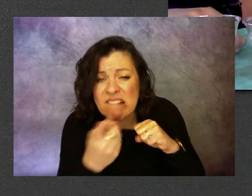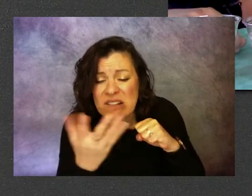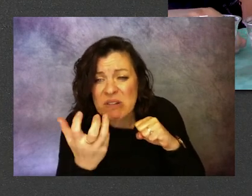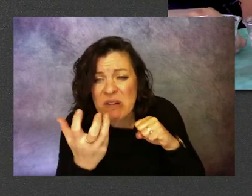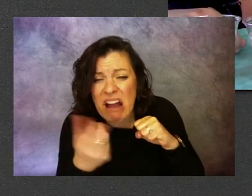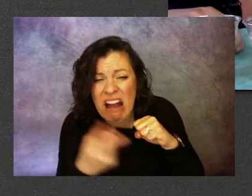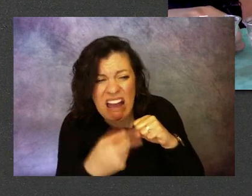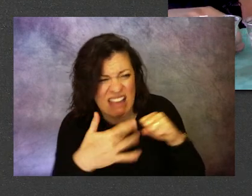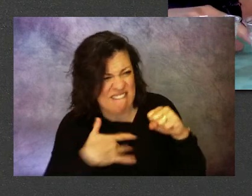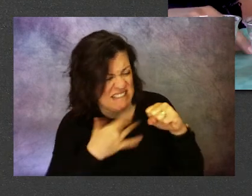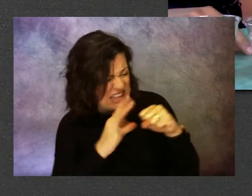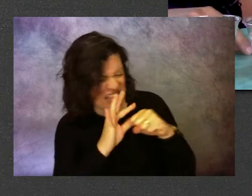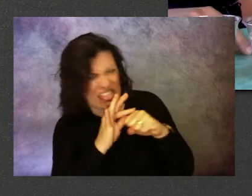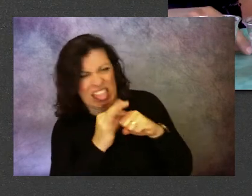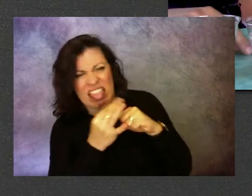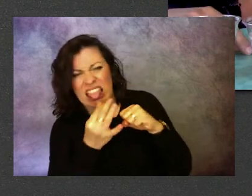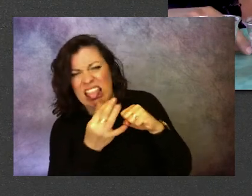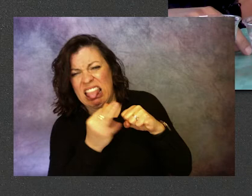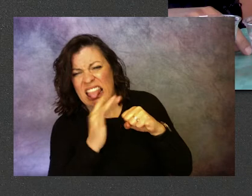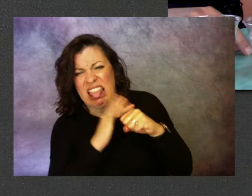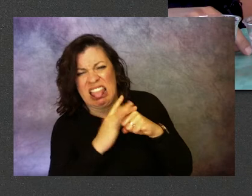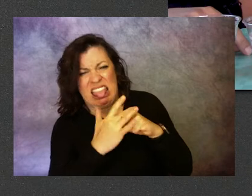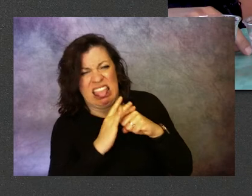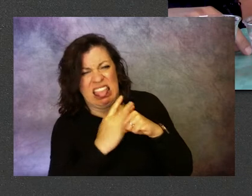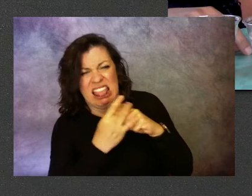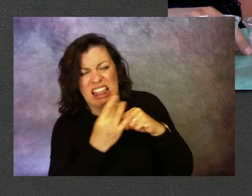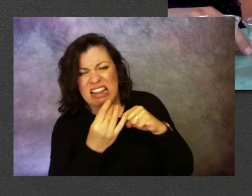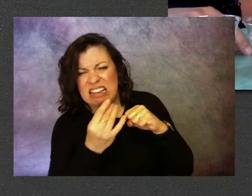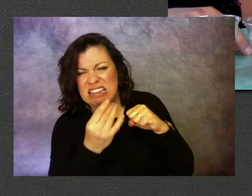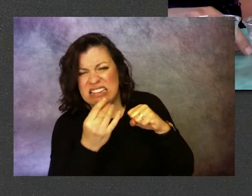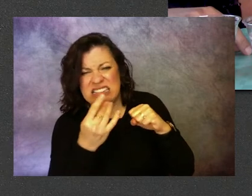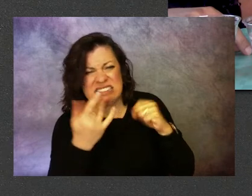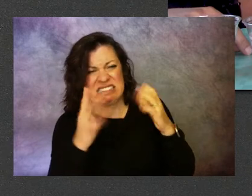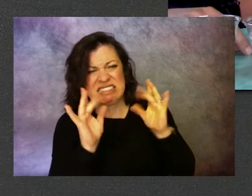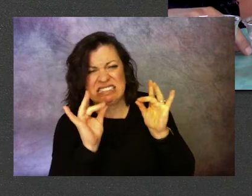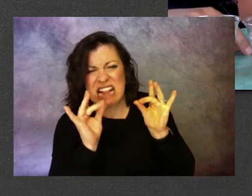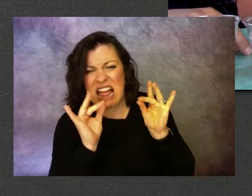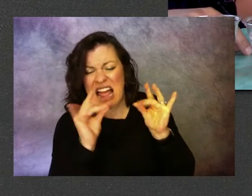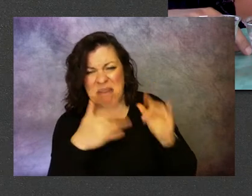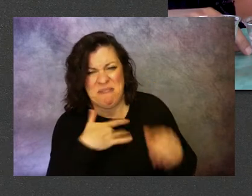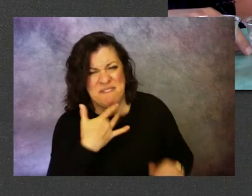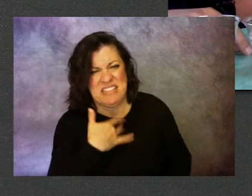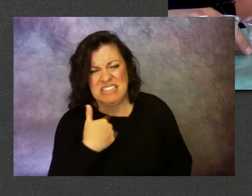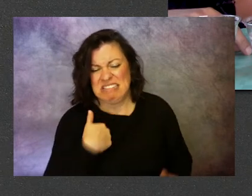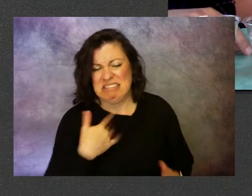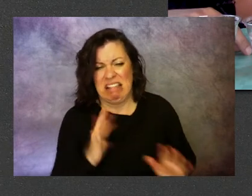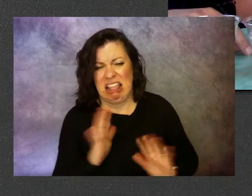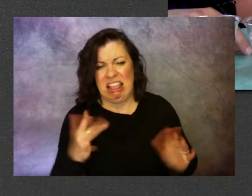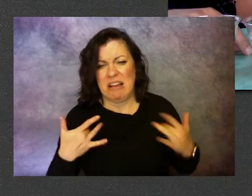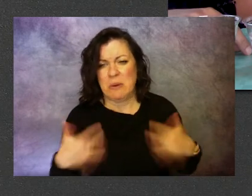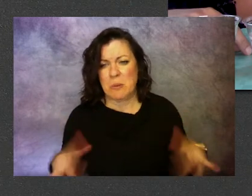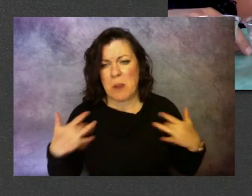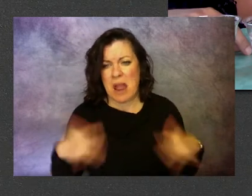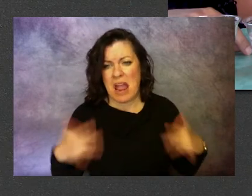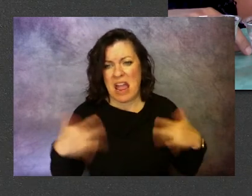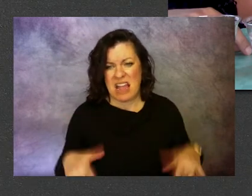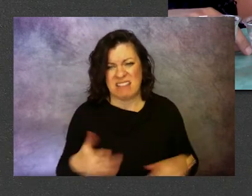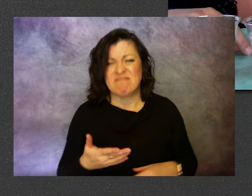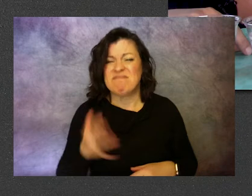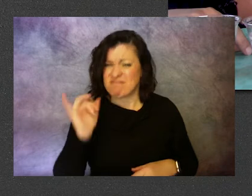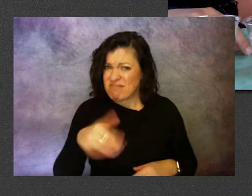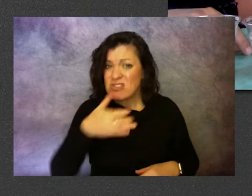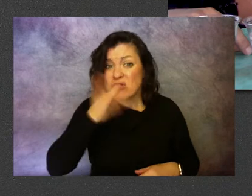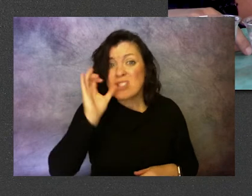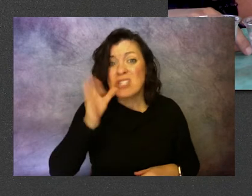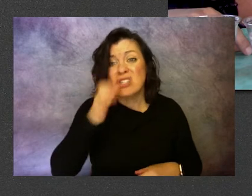Ooh, I don't think I'd want my teeth to be brown and slimy like that. Sugary soda drinks can do